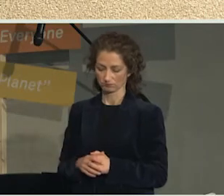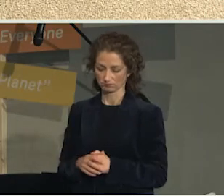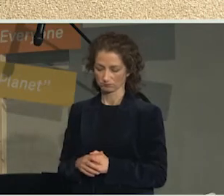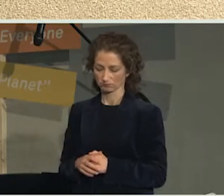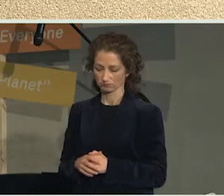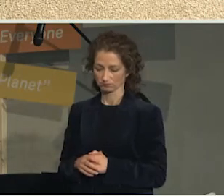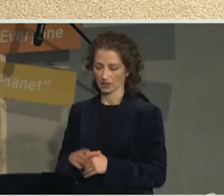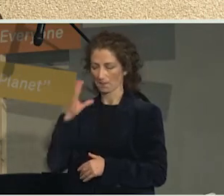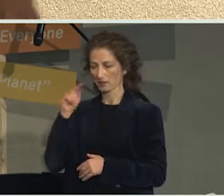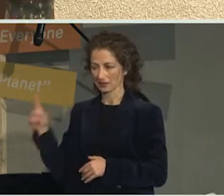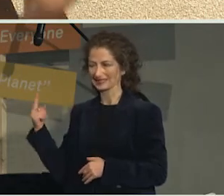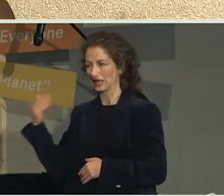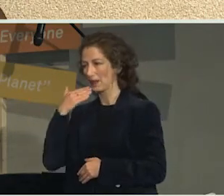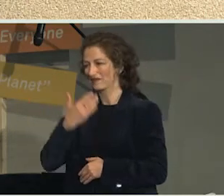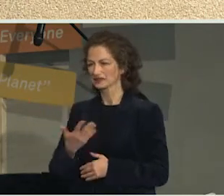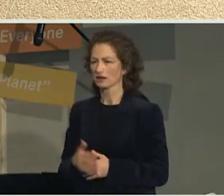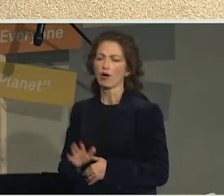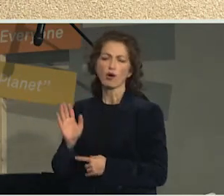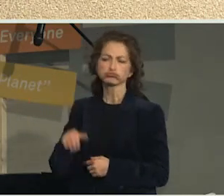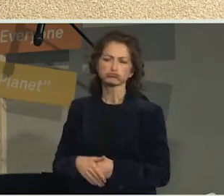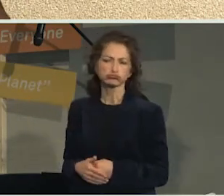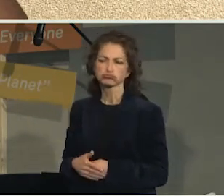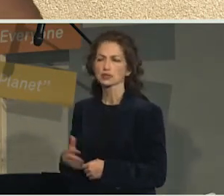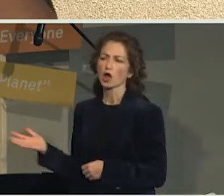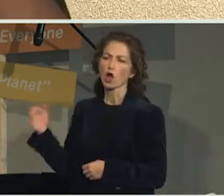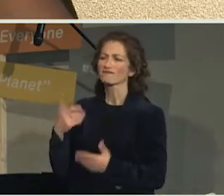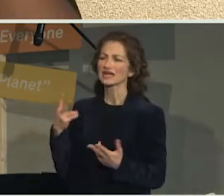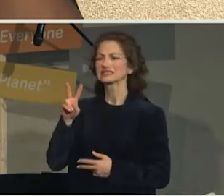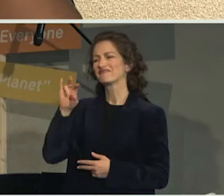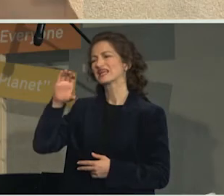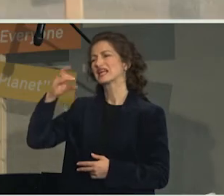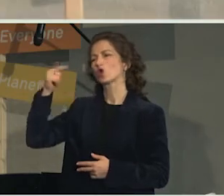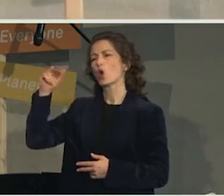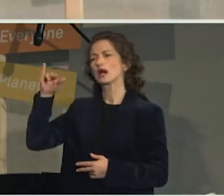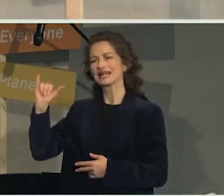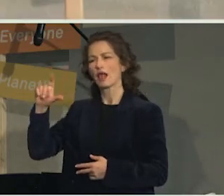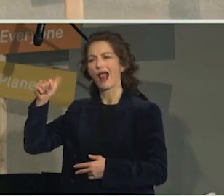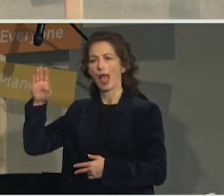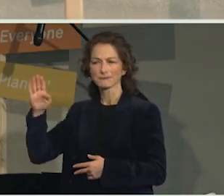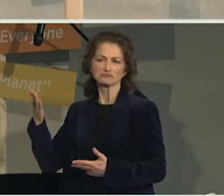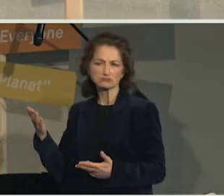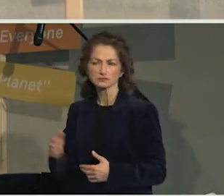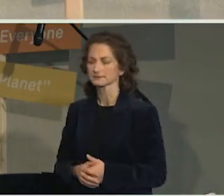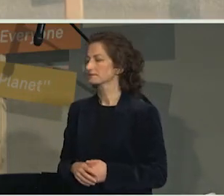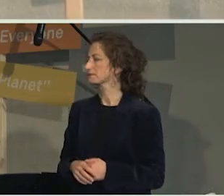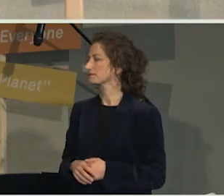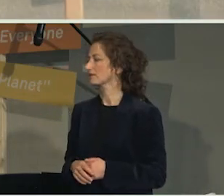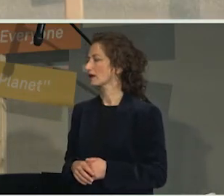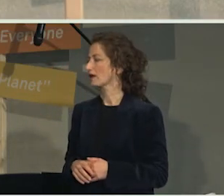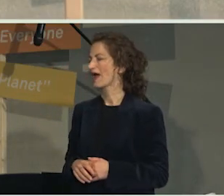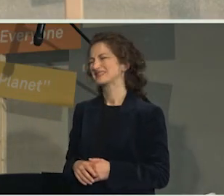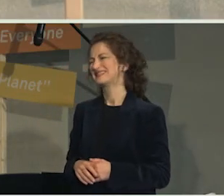his advice was, just go and take a victory lap, right? Now, aside from the fact that ain't